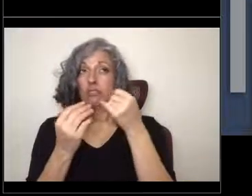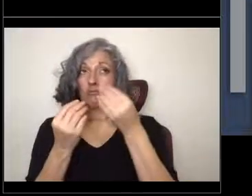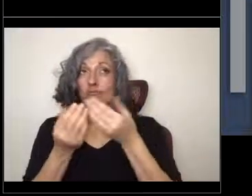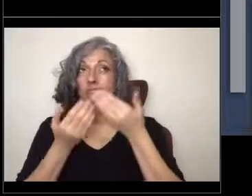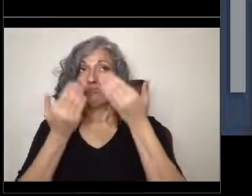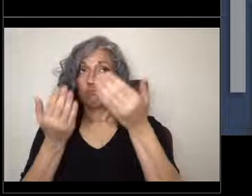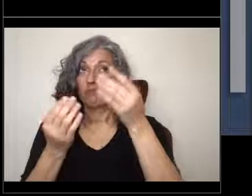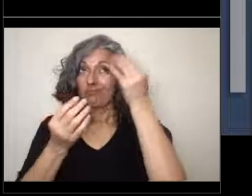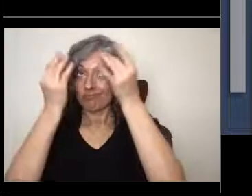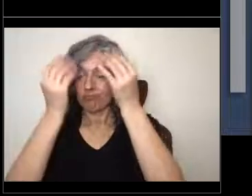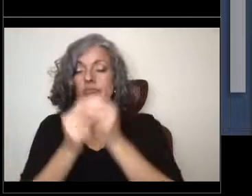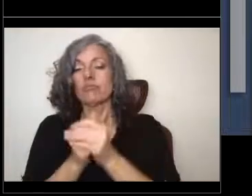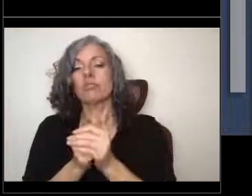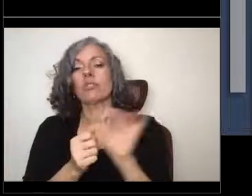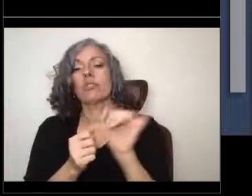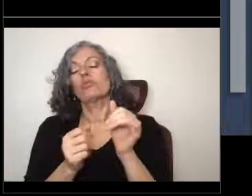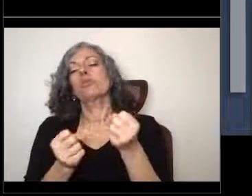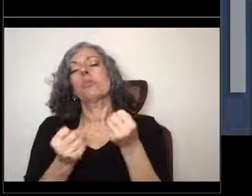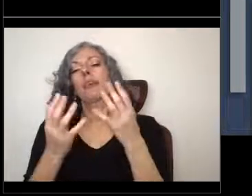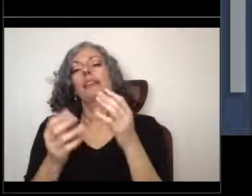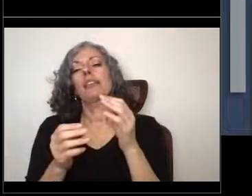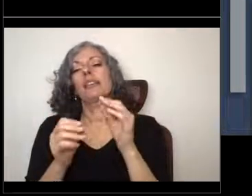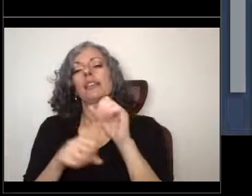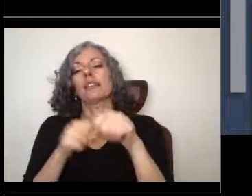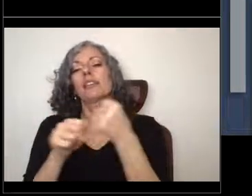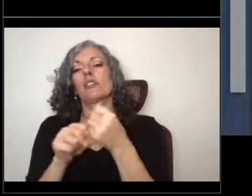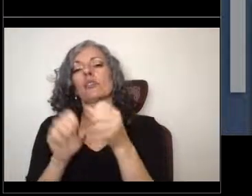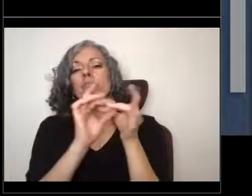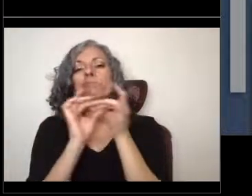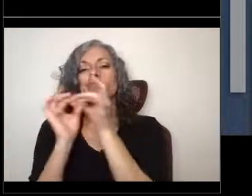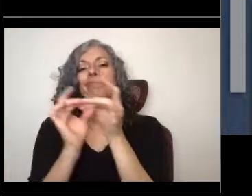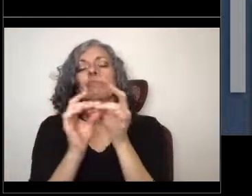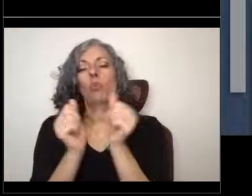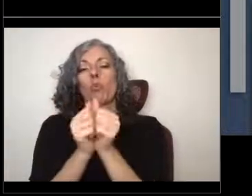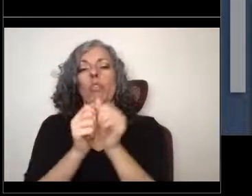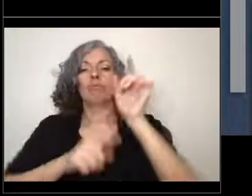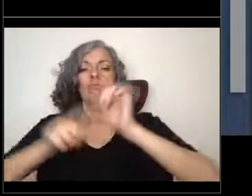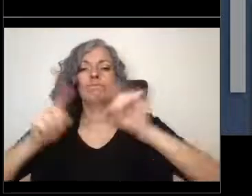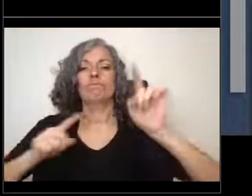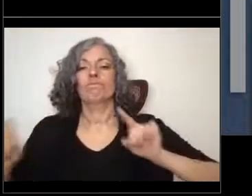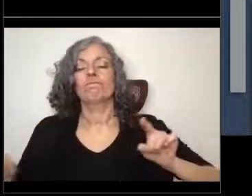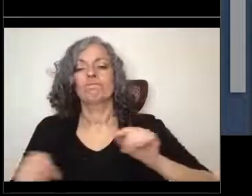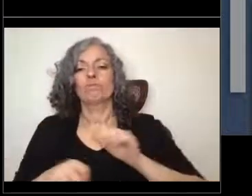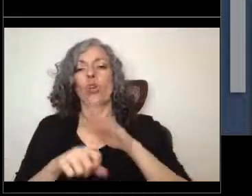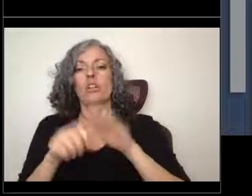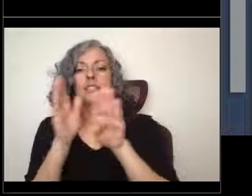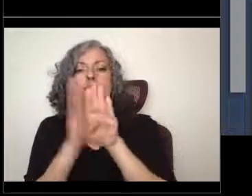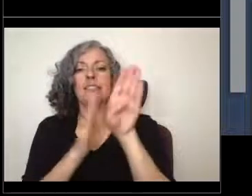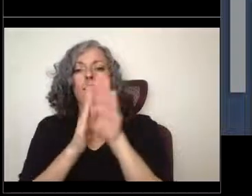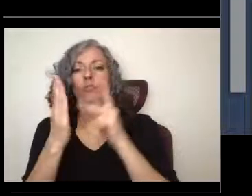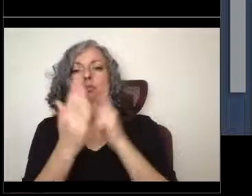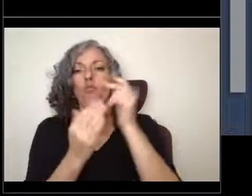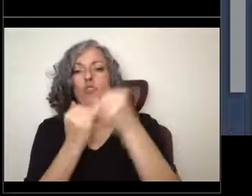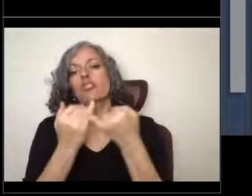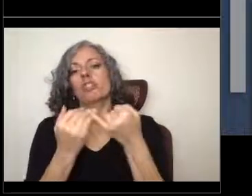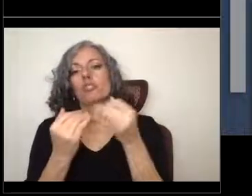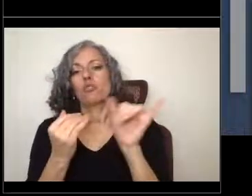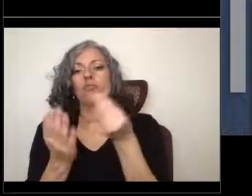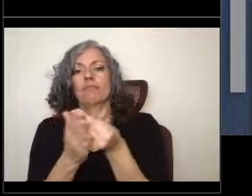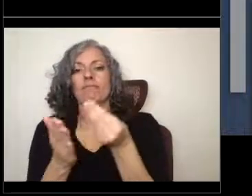to upend many years of collaborative effort with the districts, with the CTC, on developing projects and funding